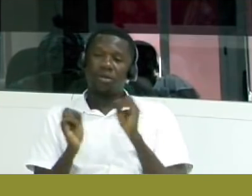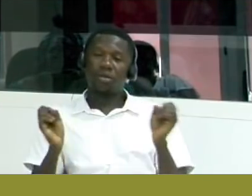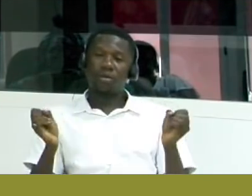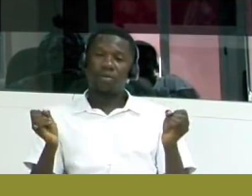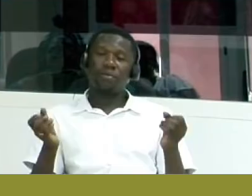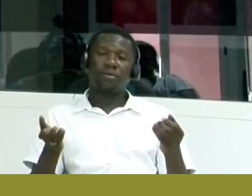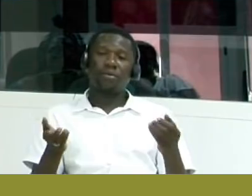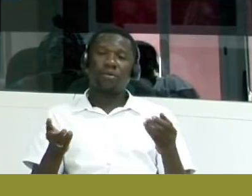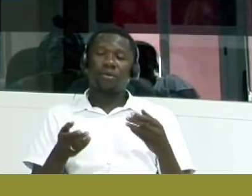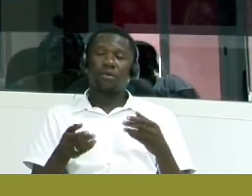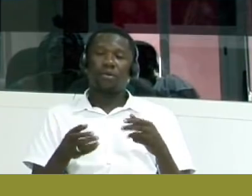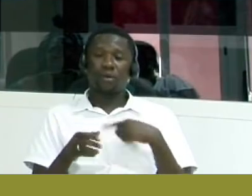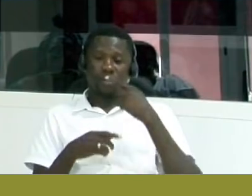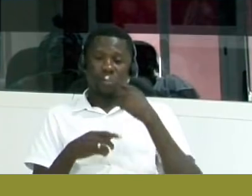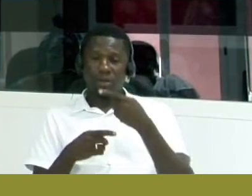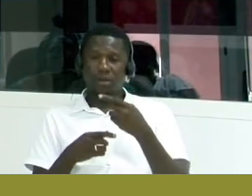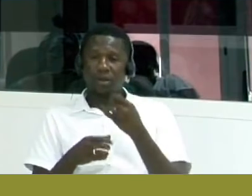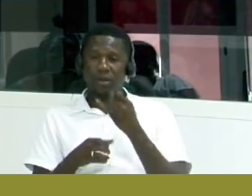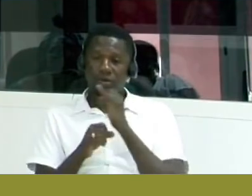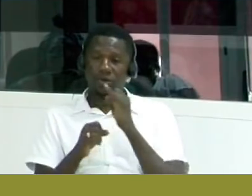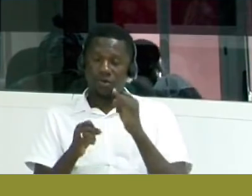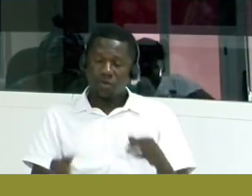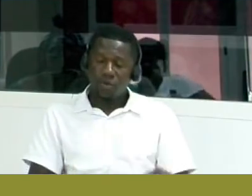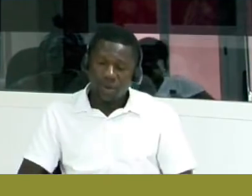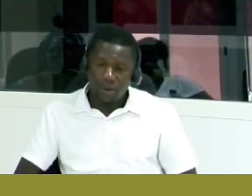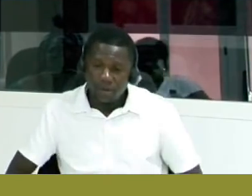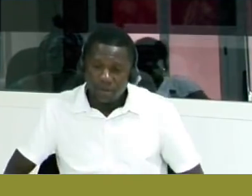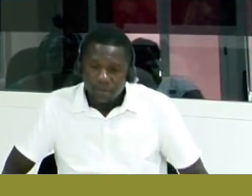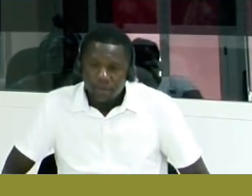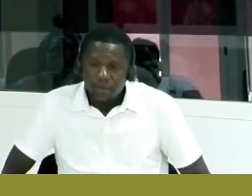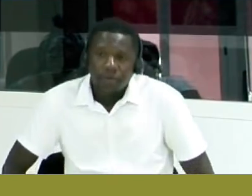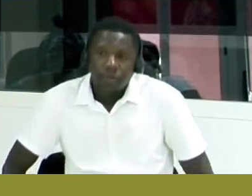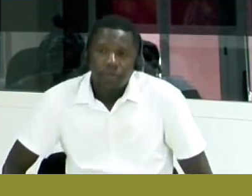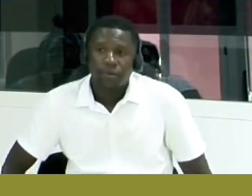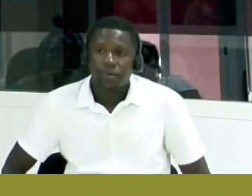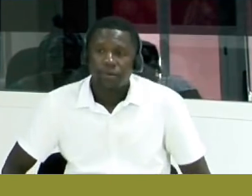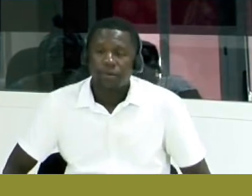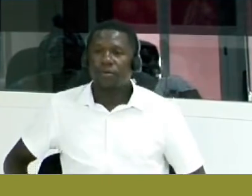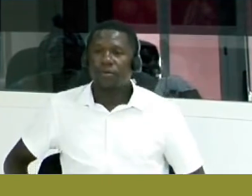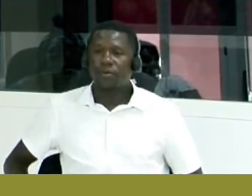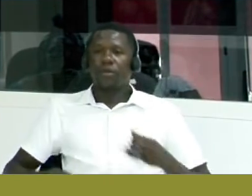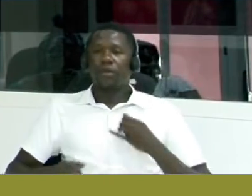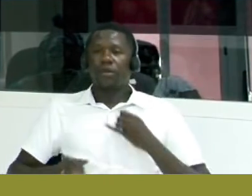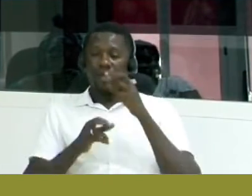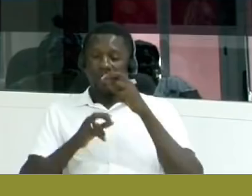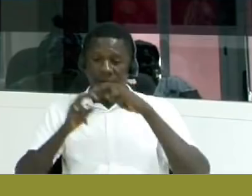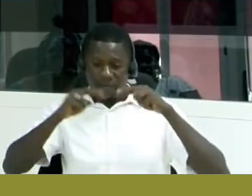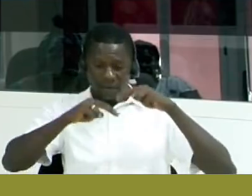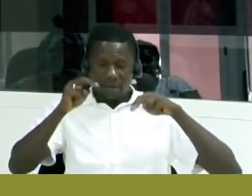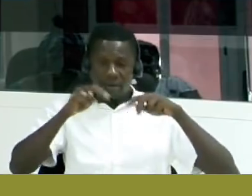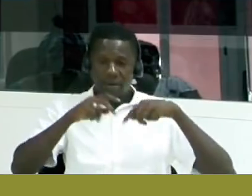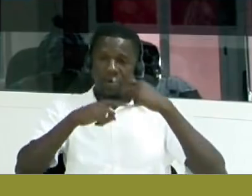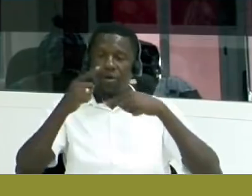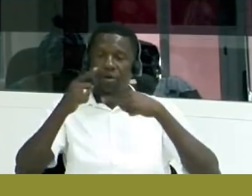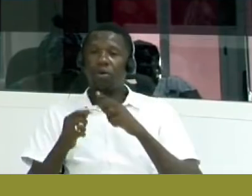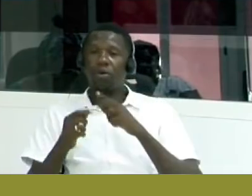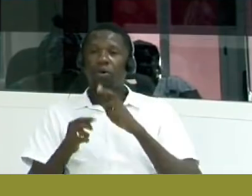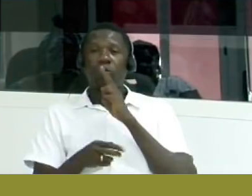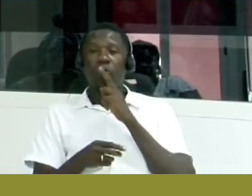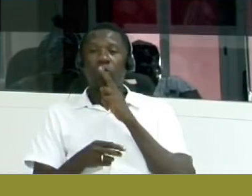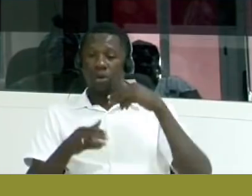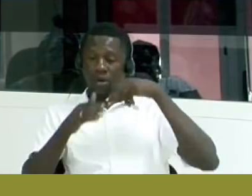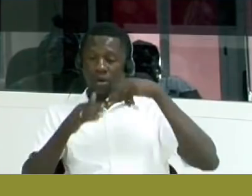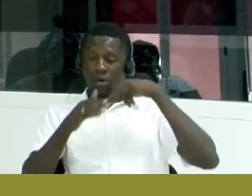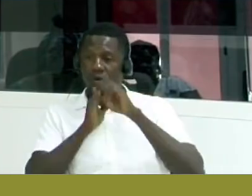the next issue with regards to the investigations about who among your